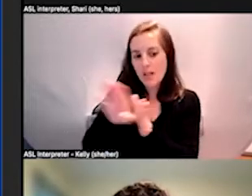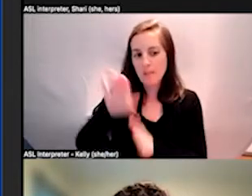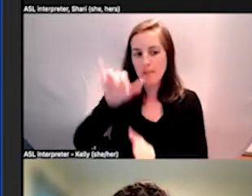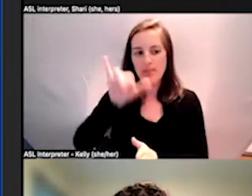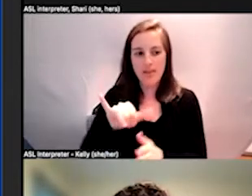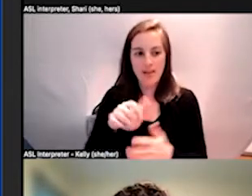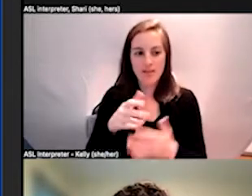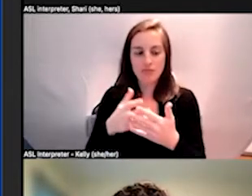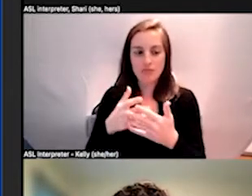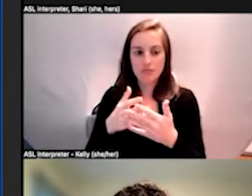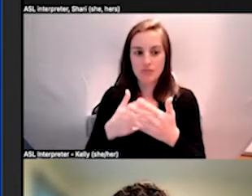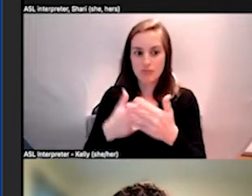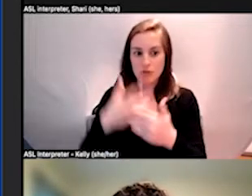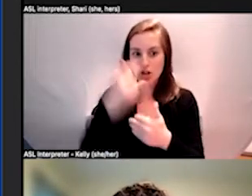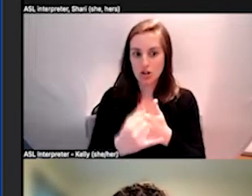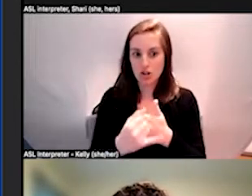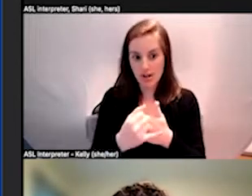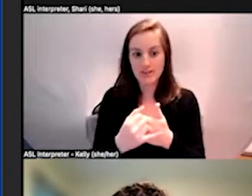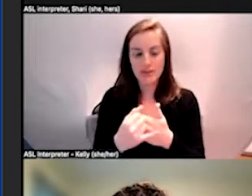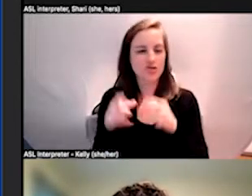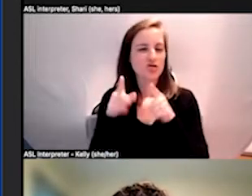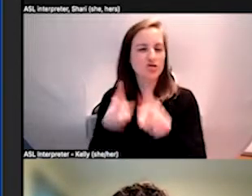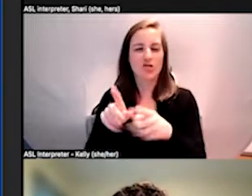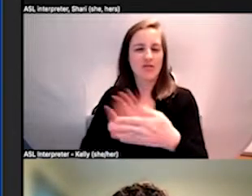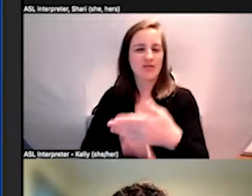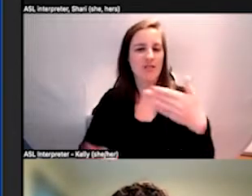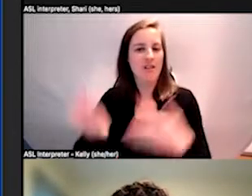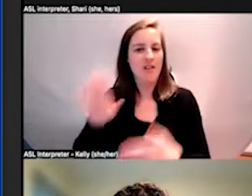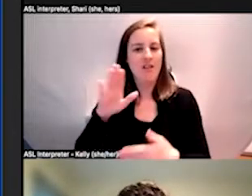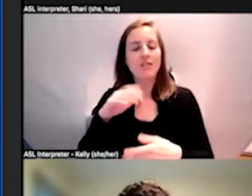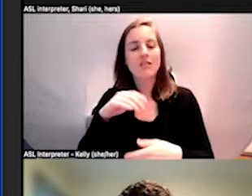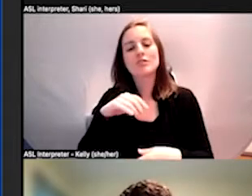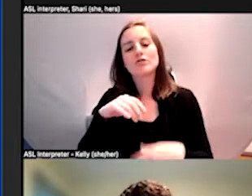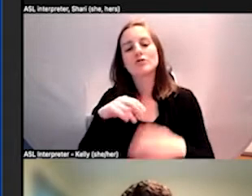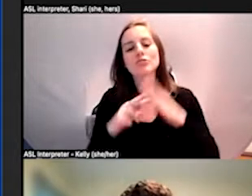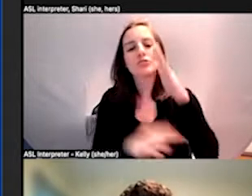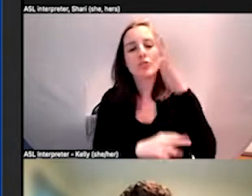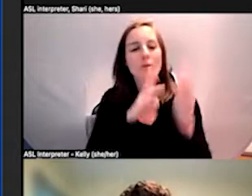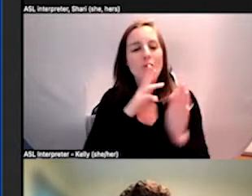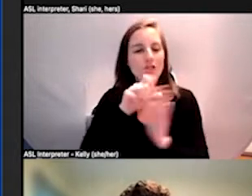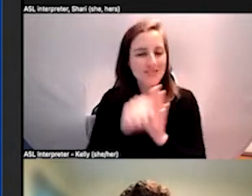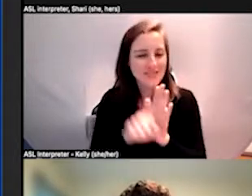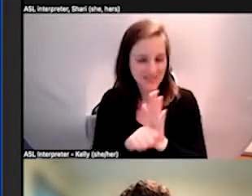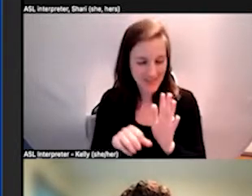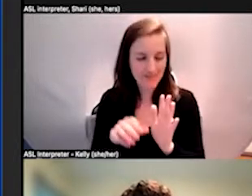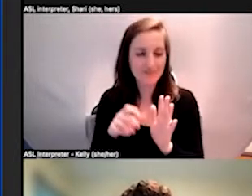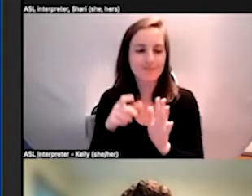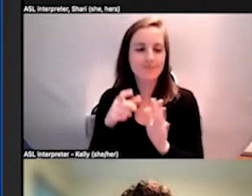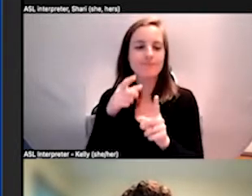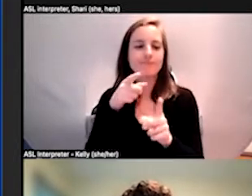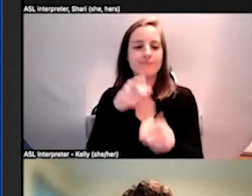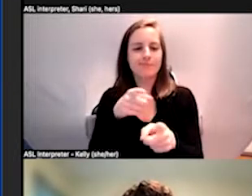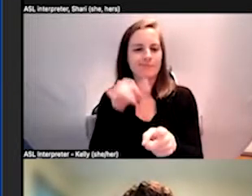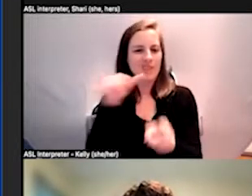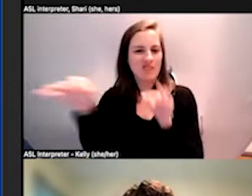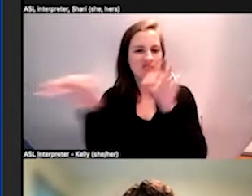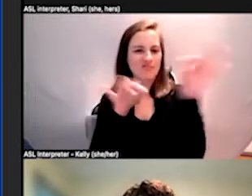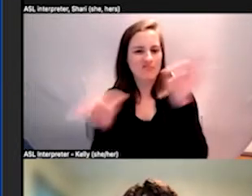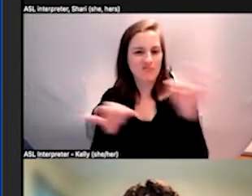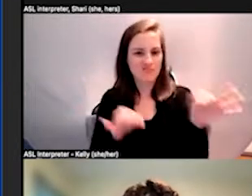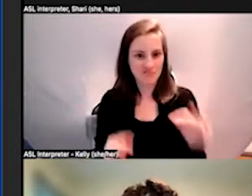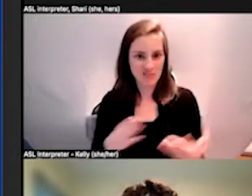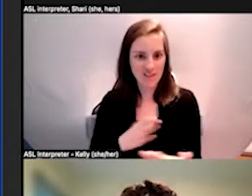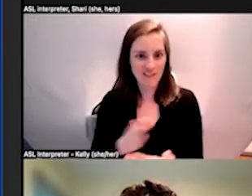at Bridgewater State. And it entails and details the experiences of navigating and finding medical care